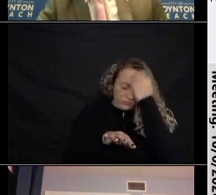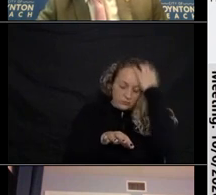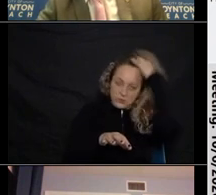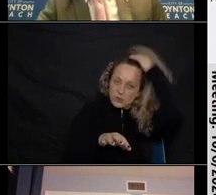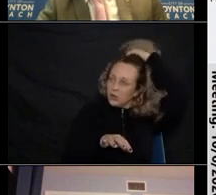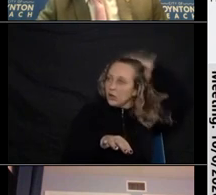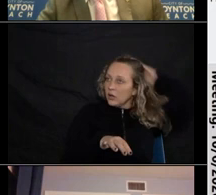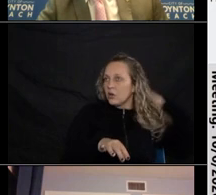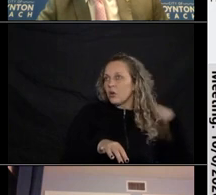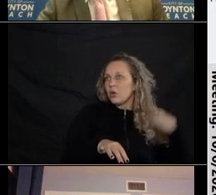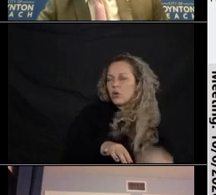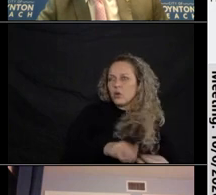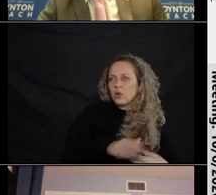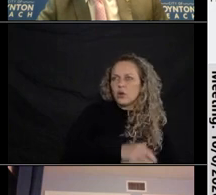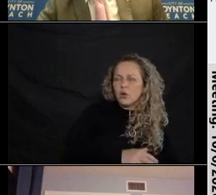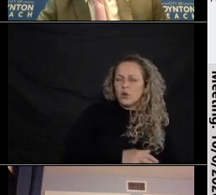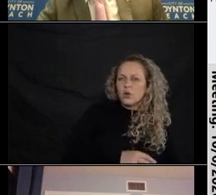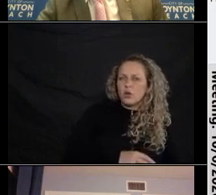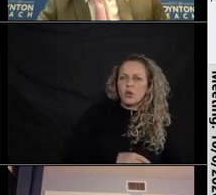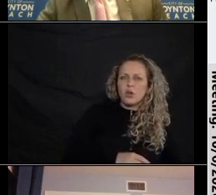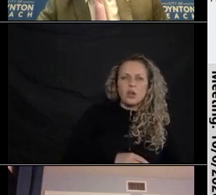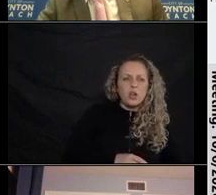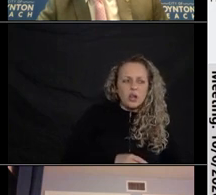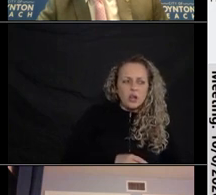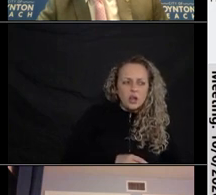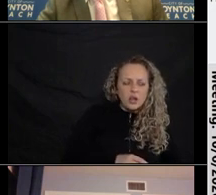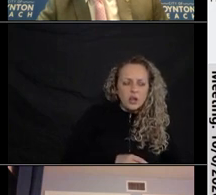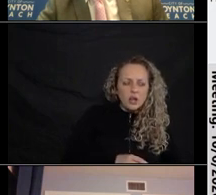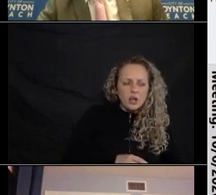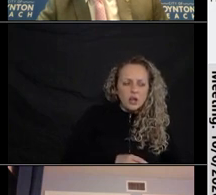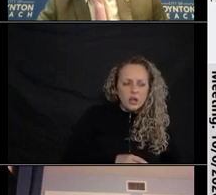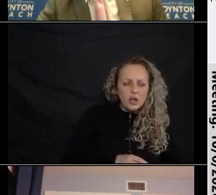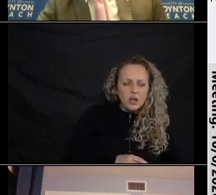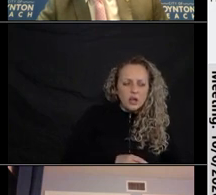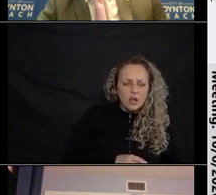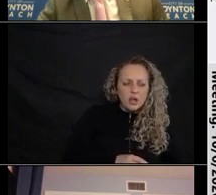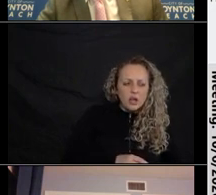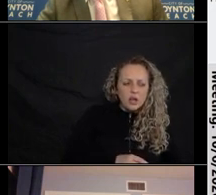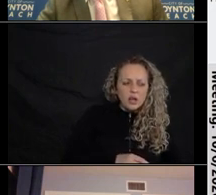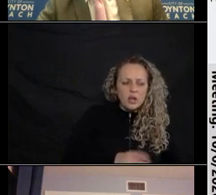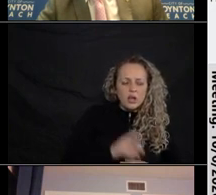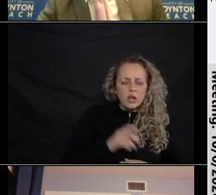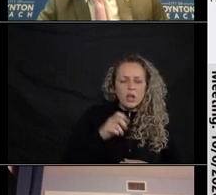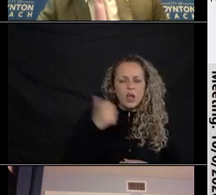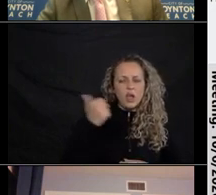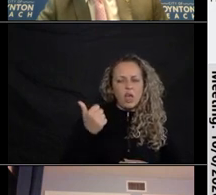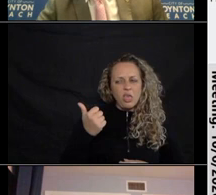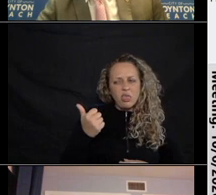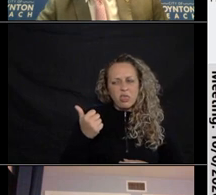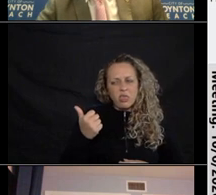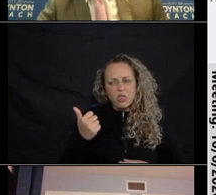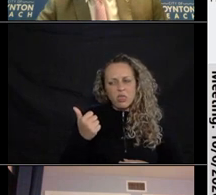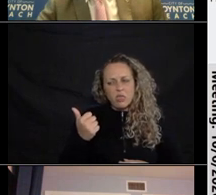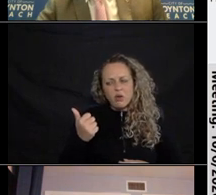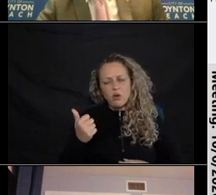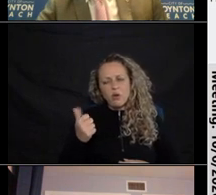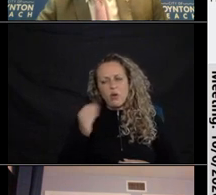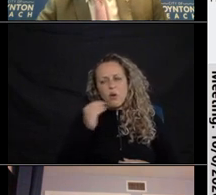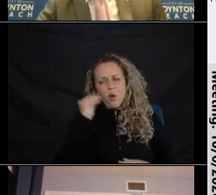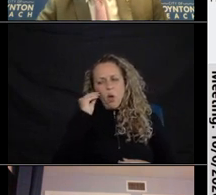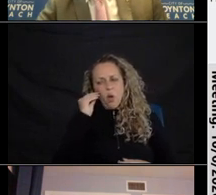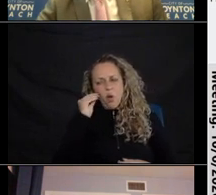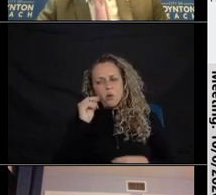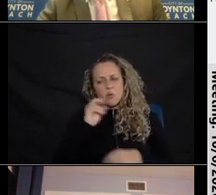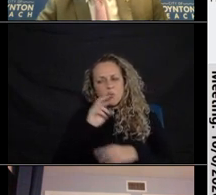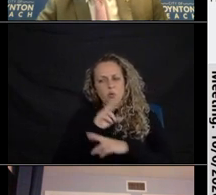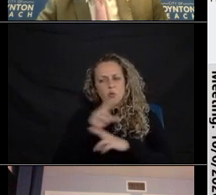and we're also getting ready to do 20 half acre homes. And we're getting our plat ready for that now as well. So